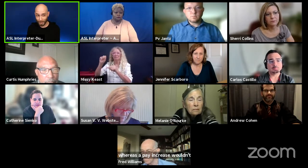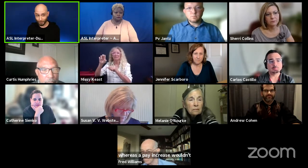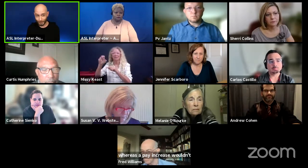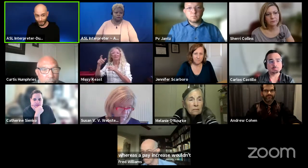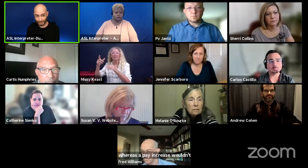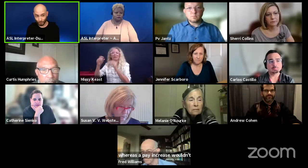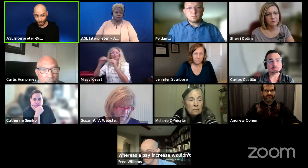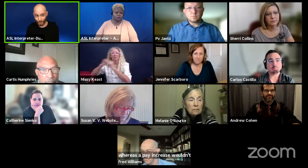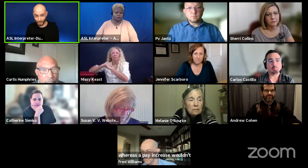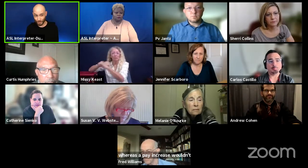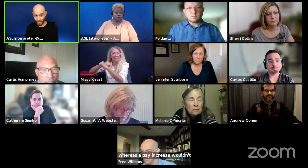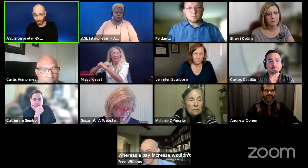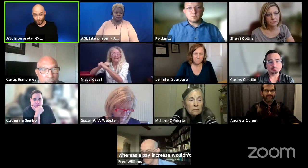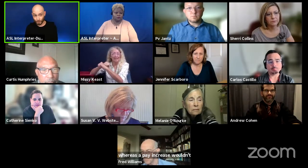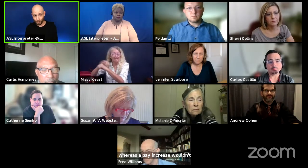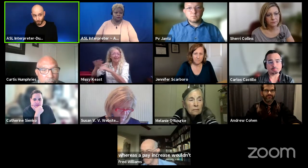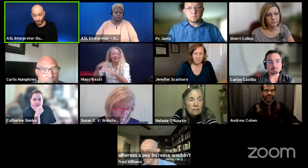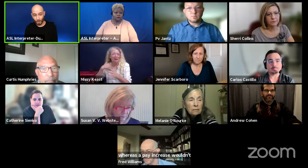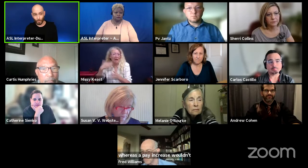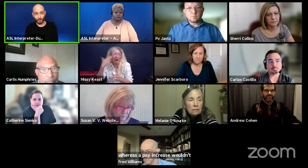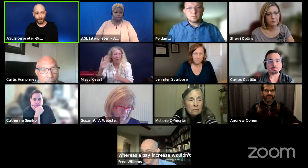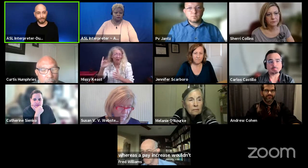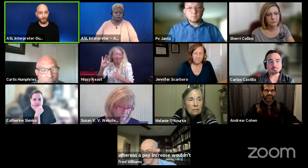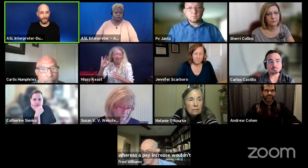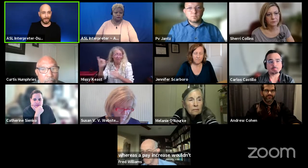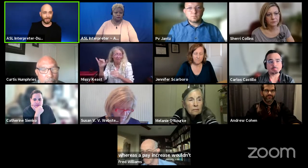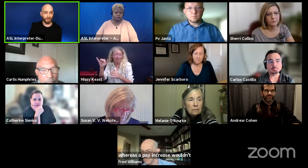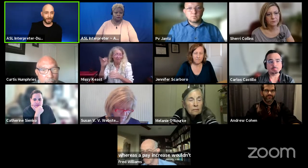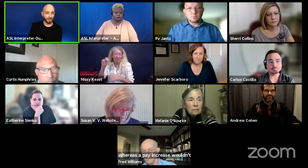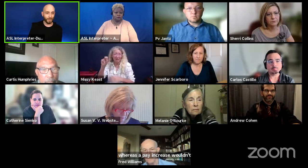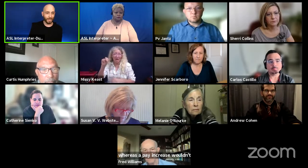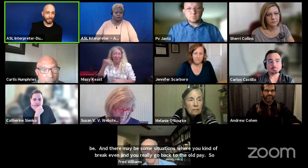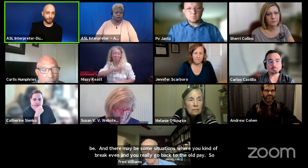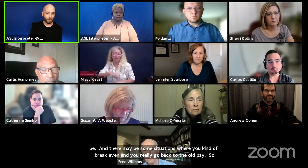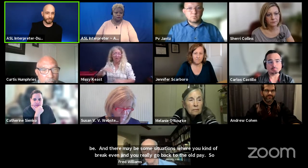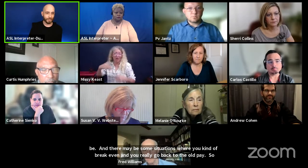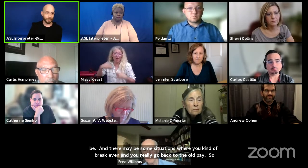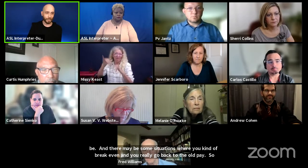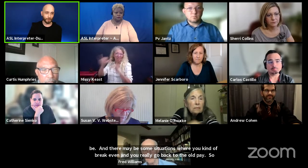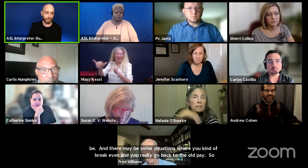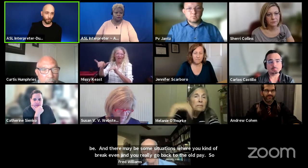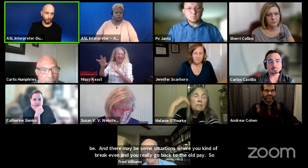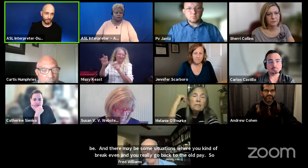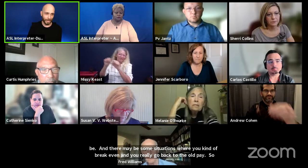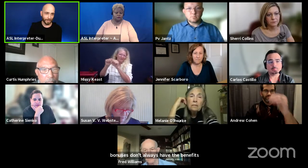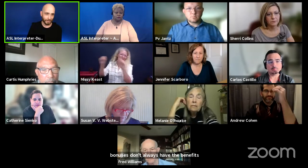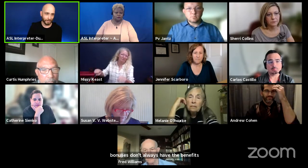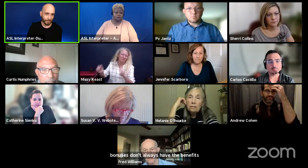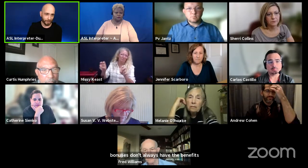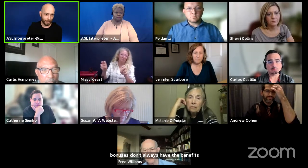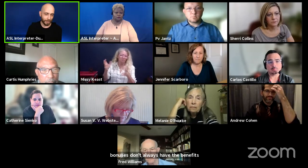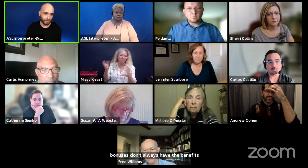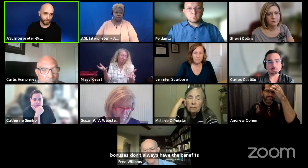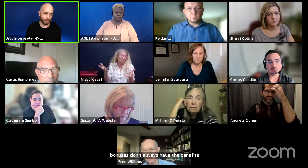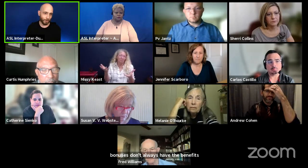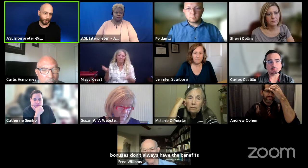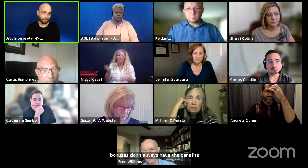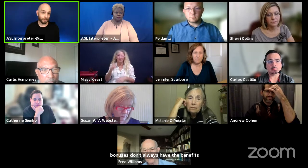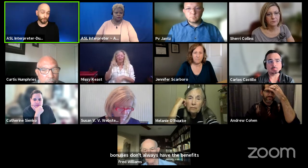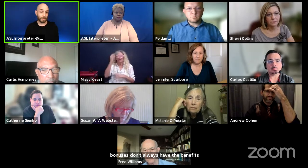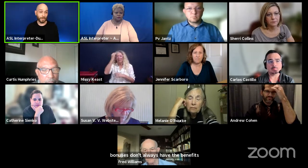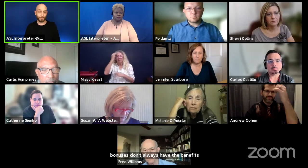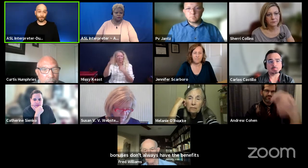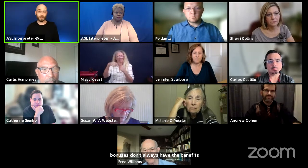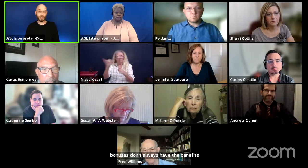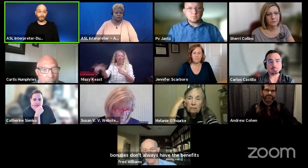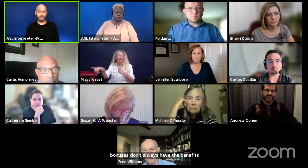have the benefits that we think they do, whereas a base pay increase generally is more protected. So